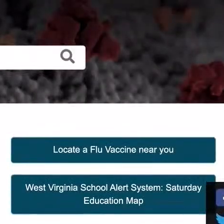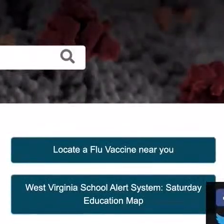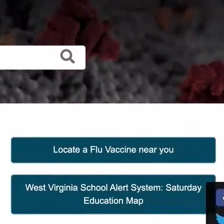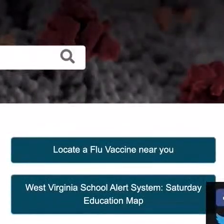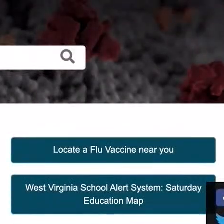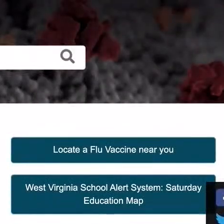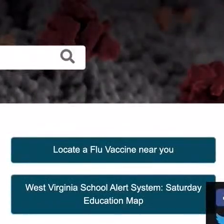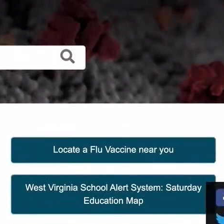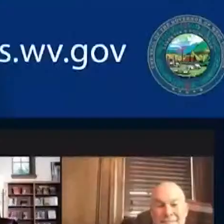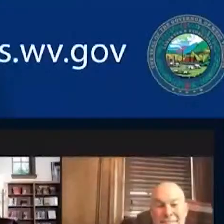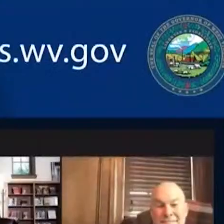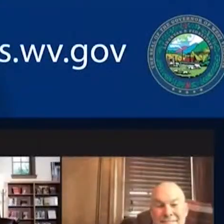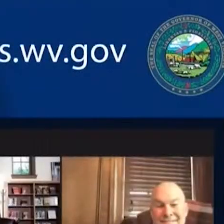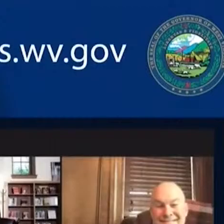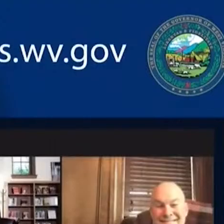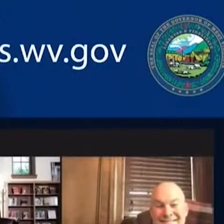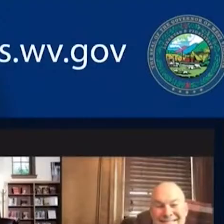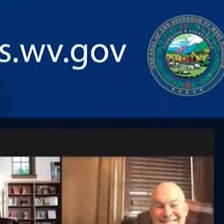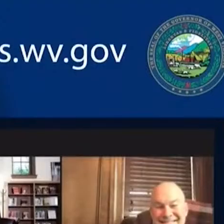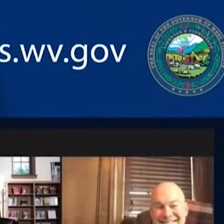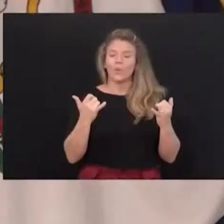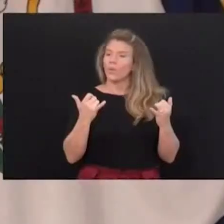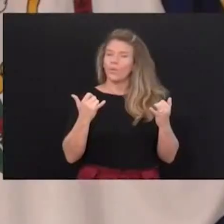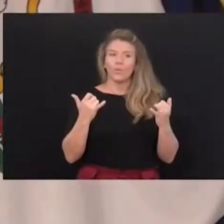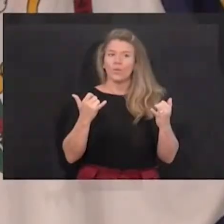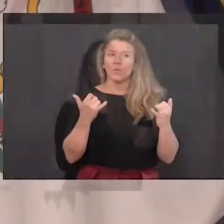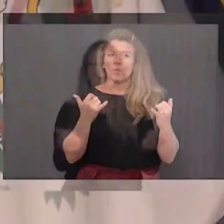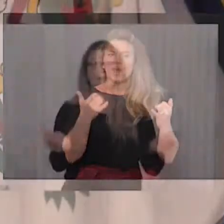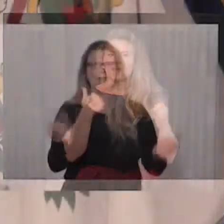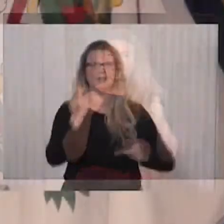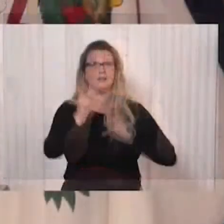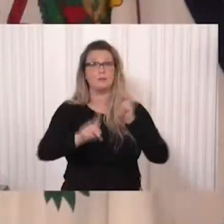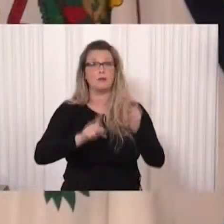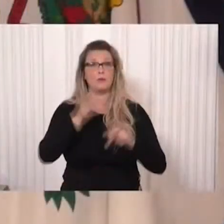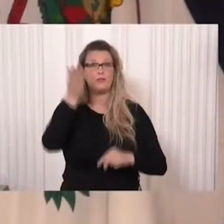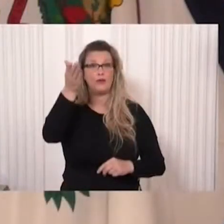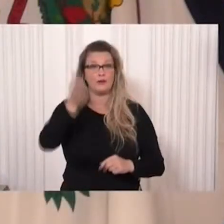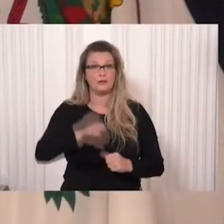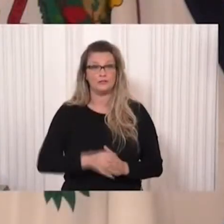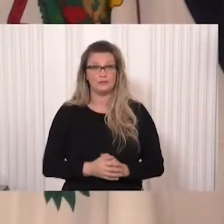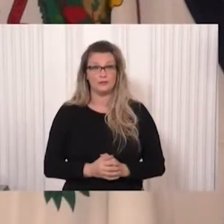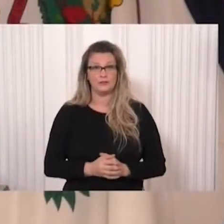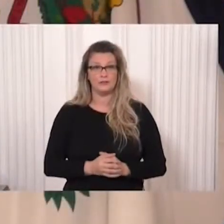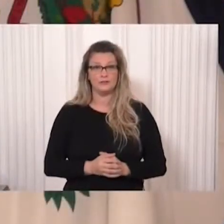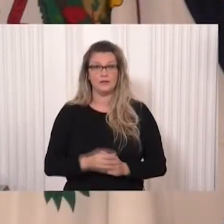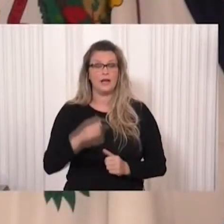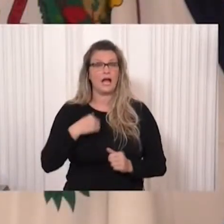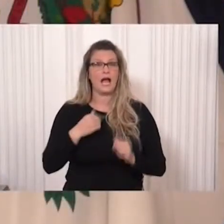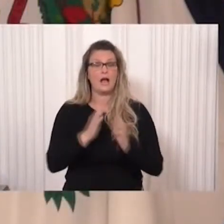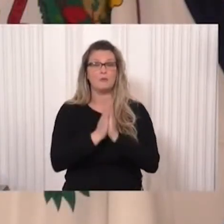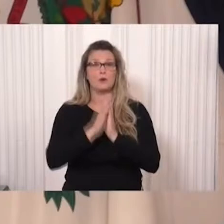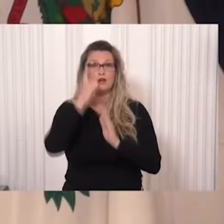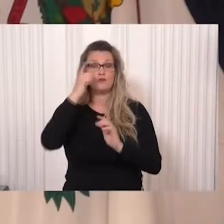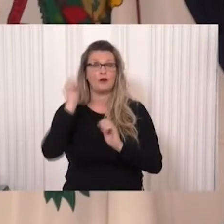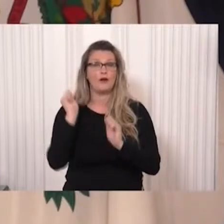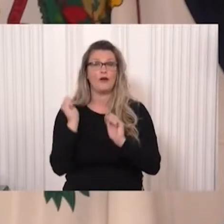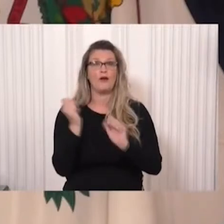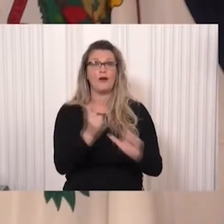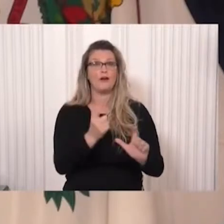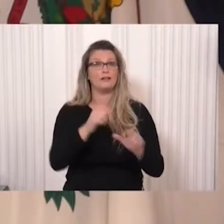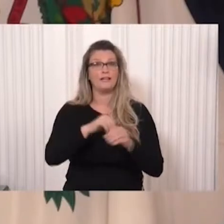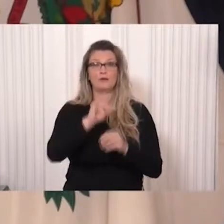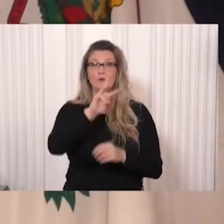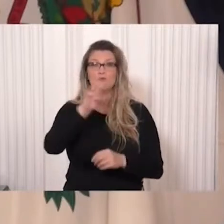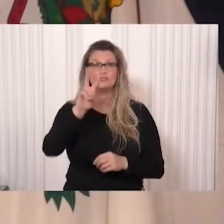informational website for the public, regular press briefings, and prayers. But Father, I pray for all of us in our